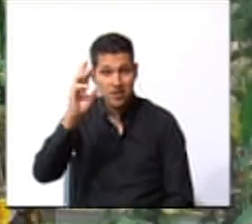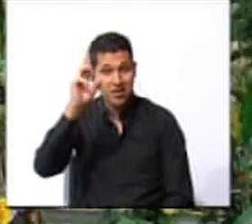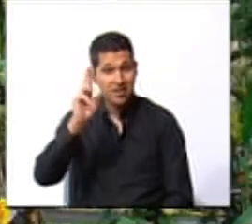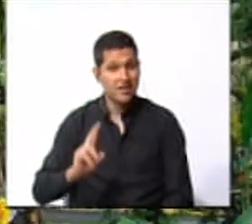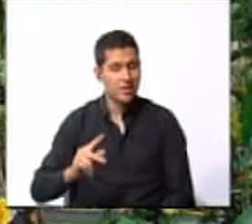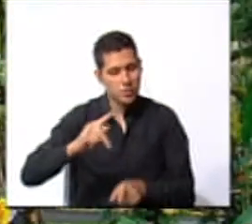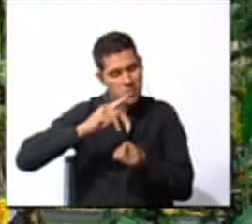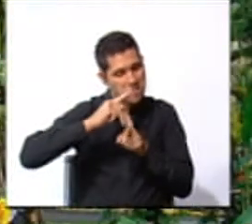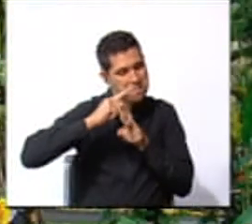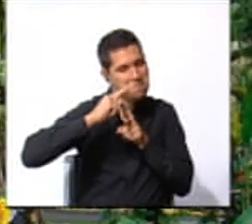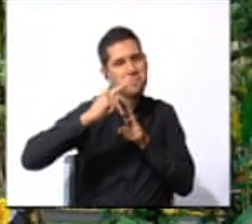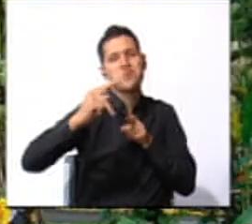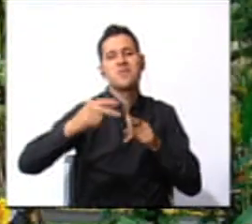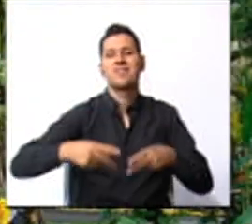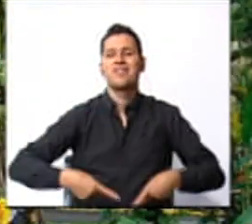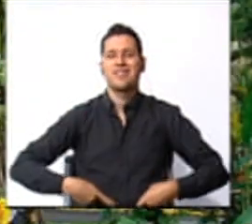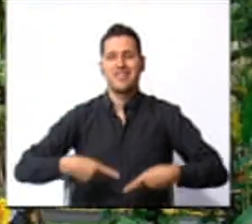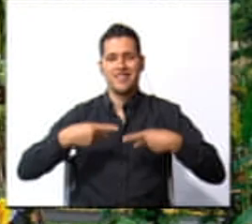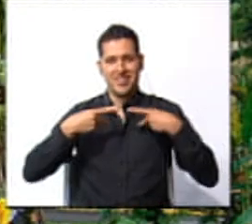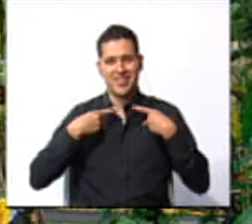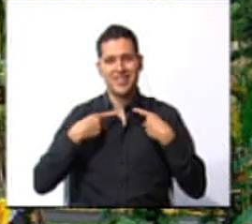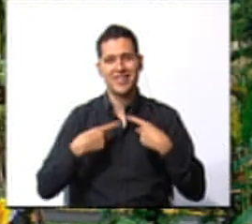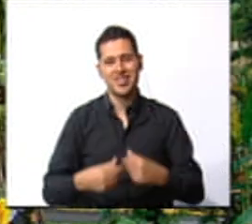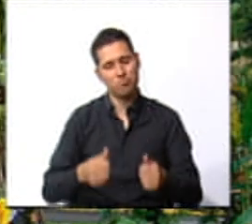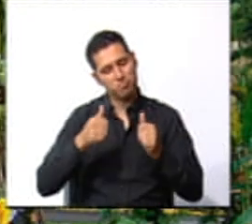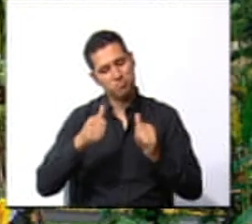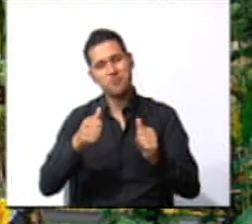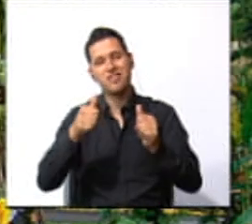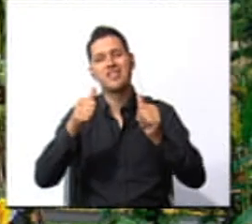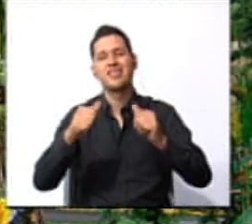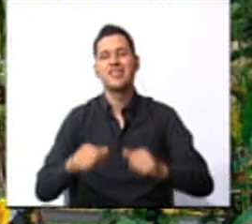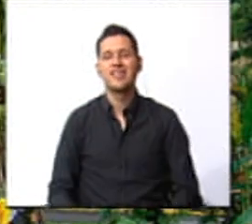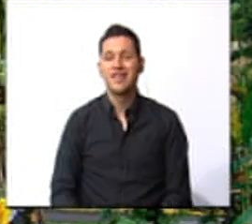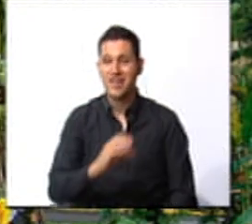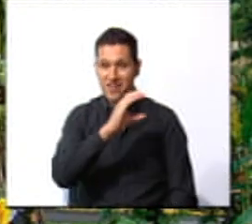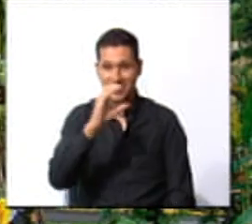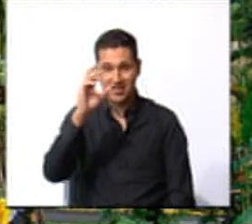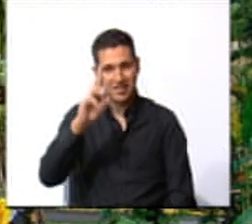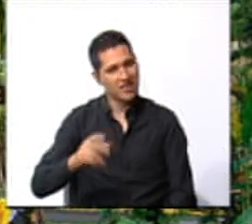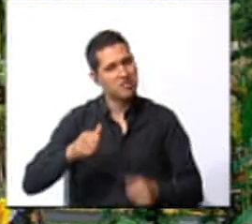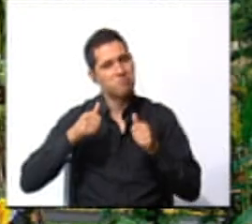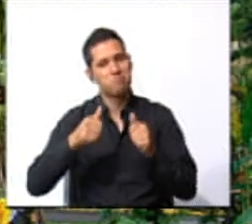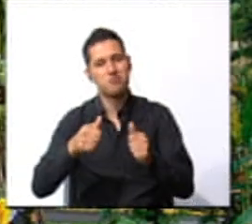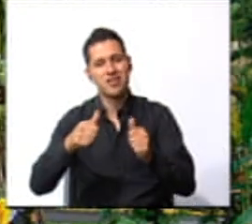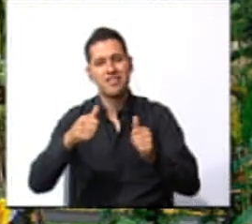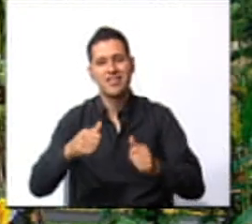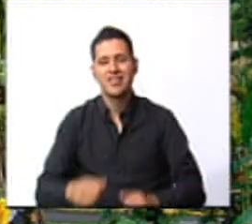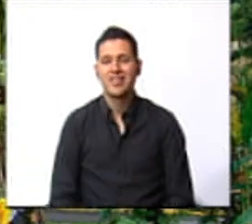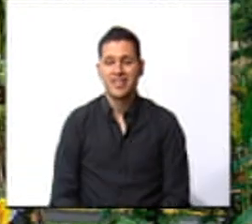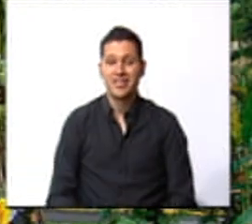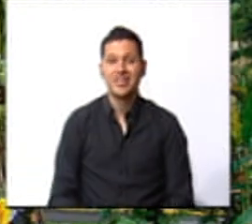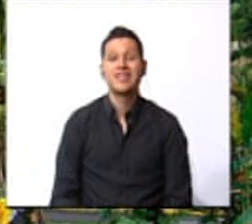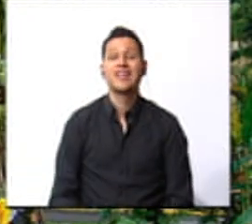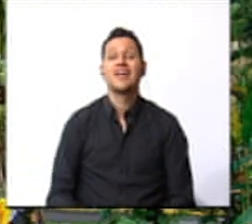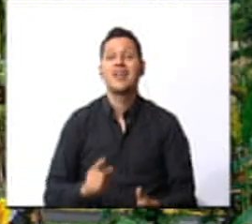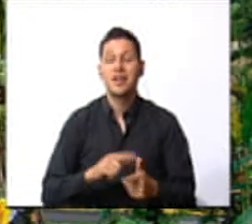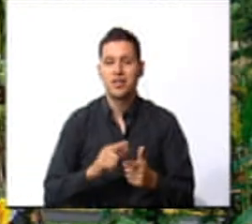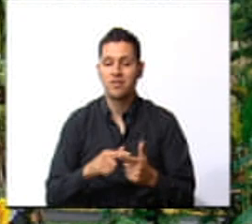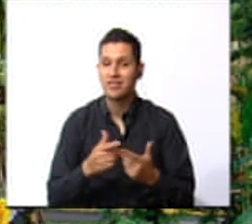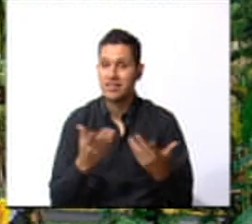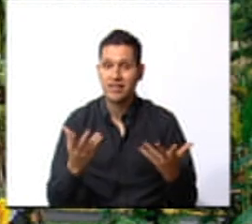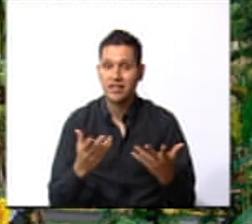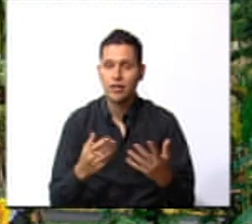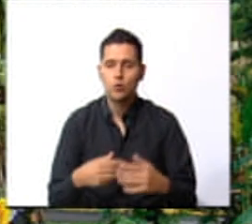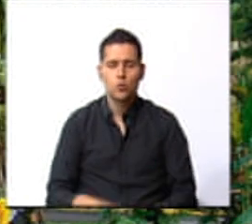Rica, pura vida. Hi, very nice. Costa Rica, pura vida. pura vida. So you have to be very